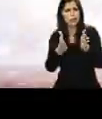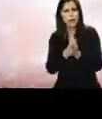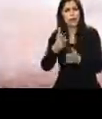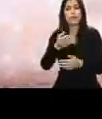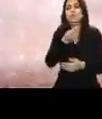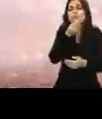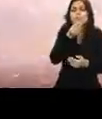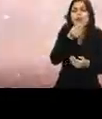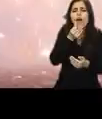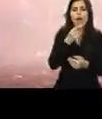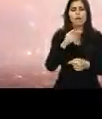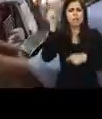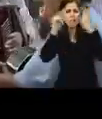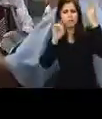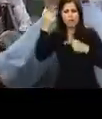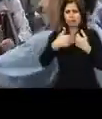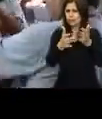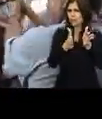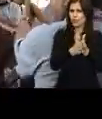everything is tasted and bargained.